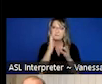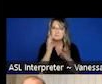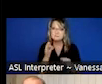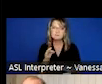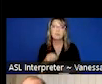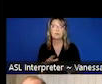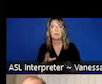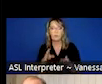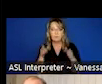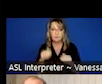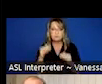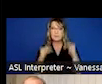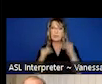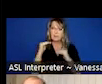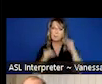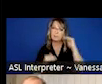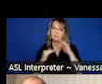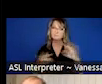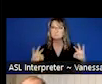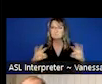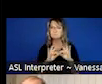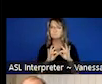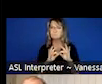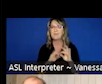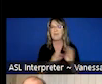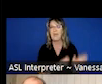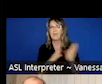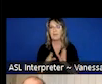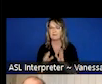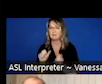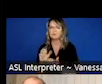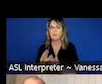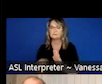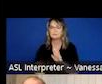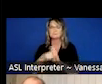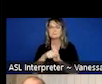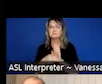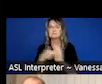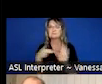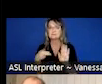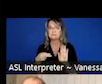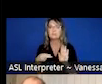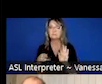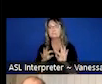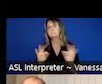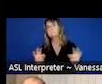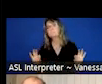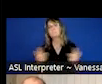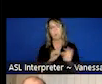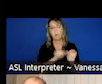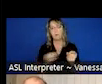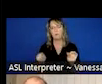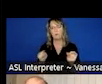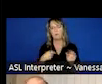on equity concerns, and it addressed stigma. All of those are so important when we're talking about behavioral